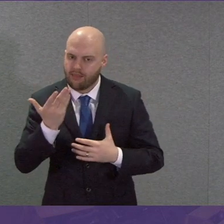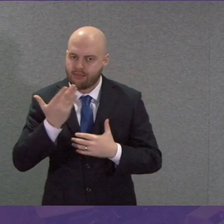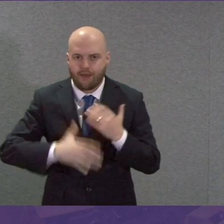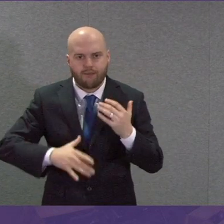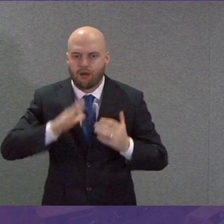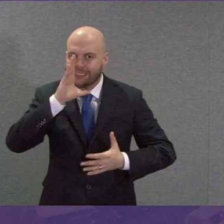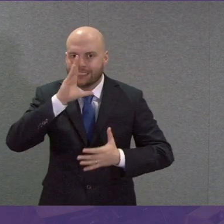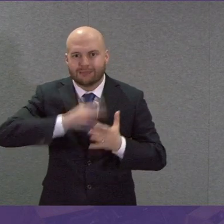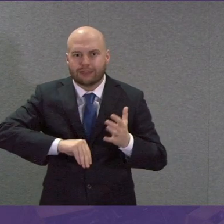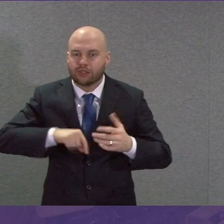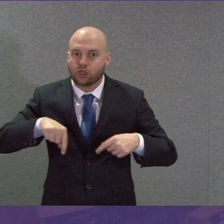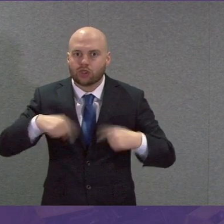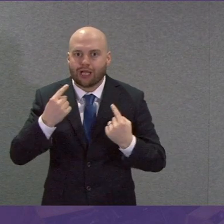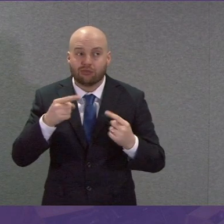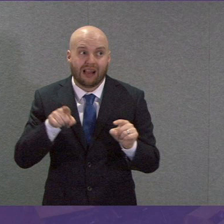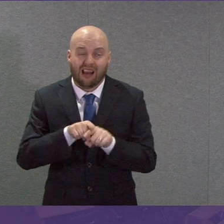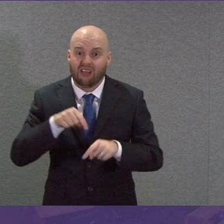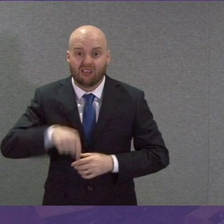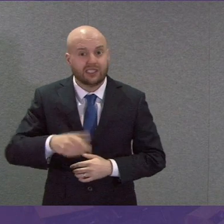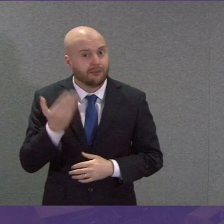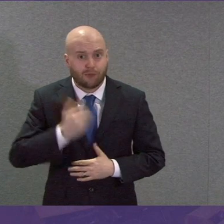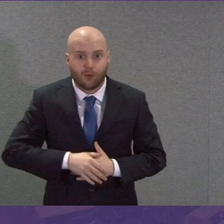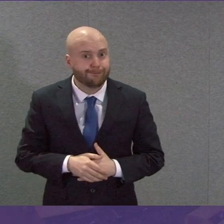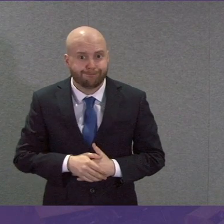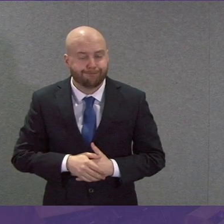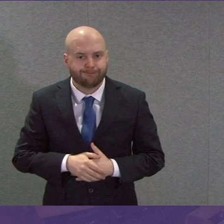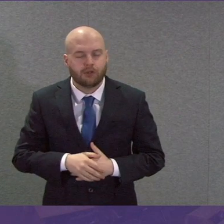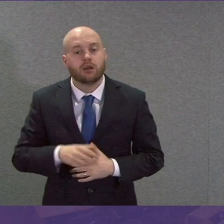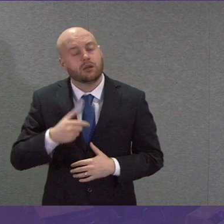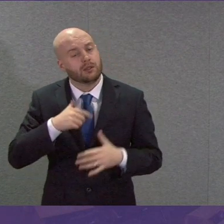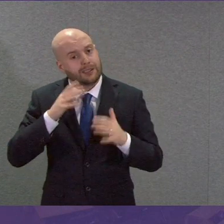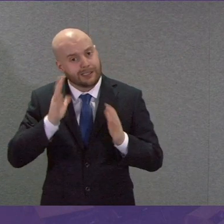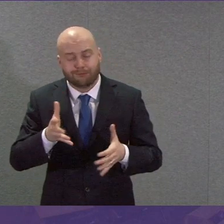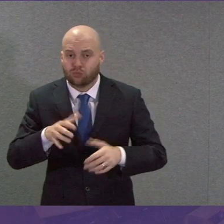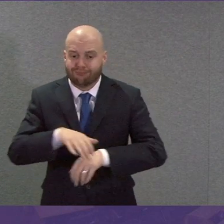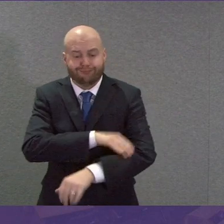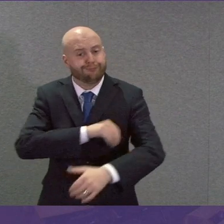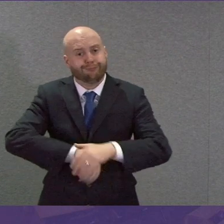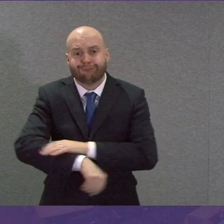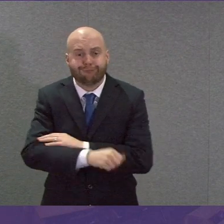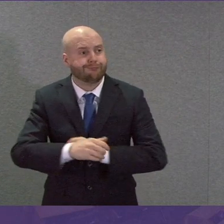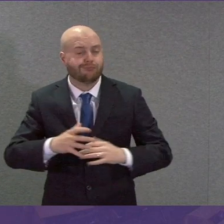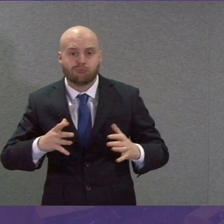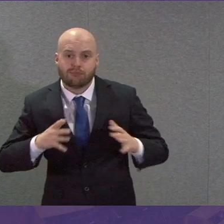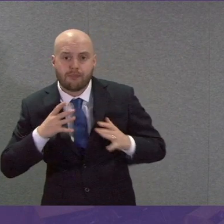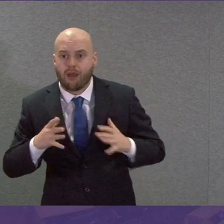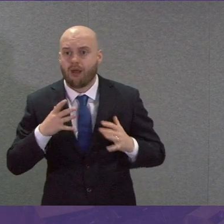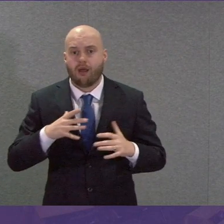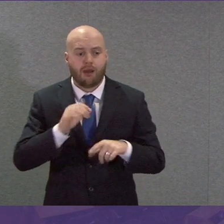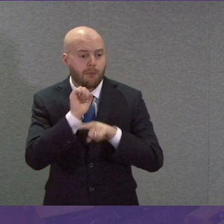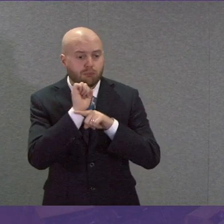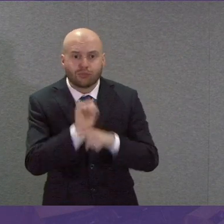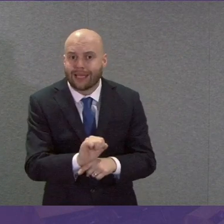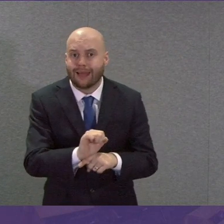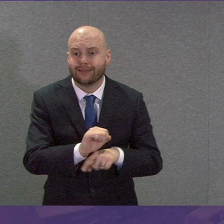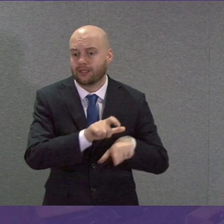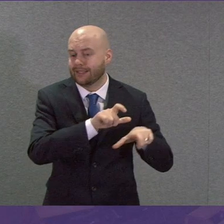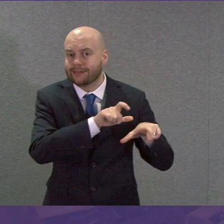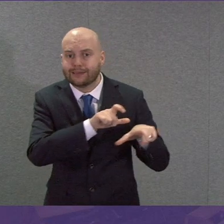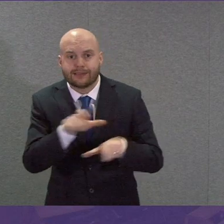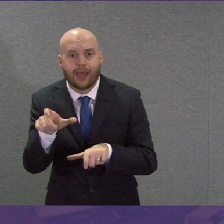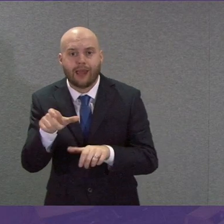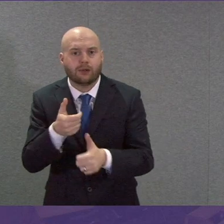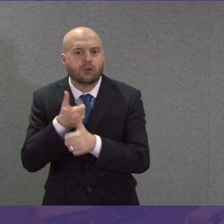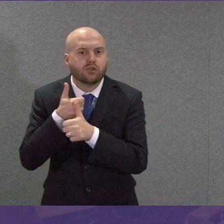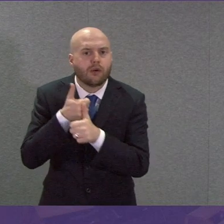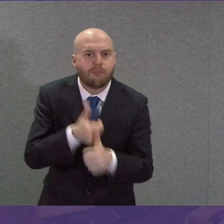challenges before. We can only meet and defeat them if we work collectively to protect, sustain, support, nurture and